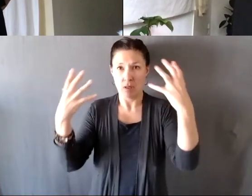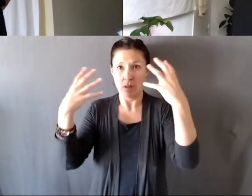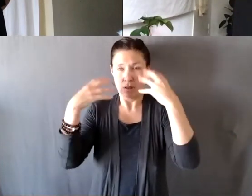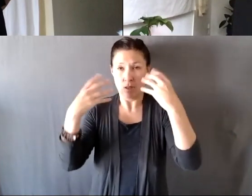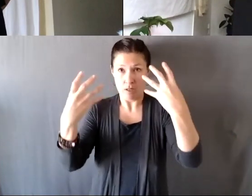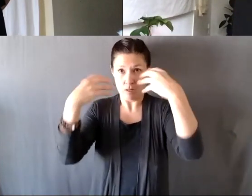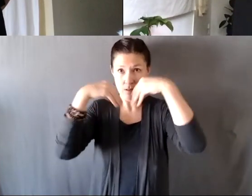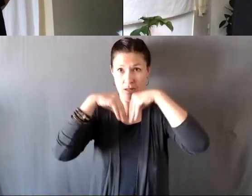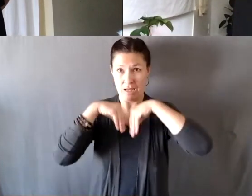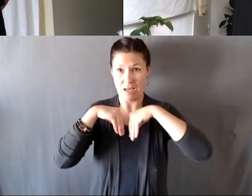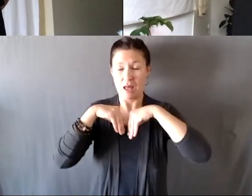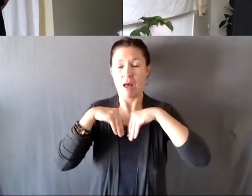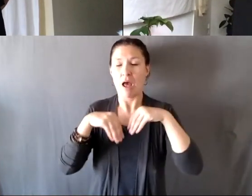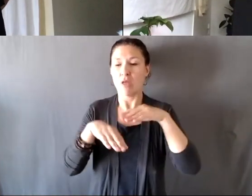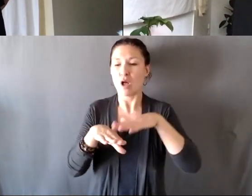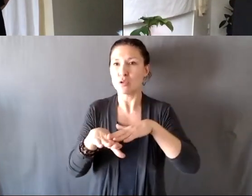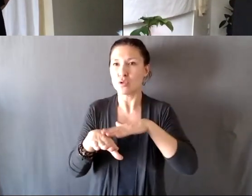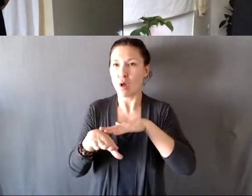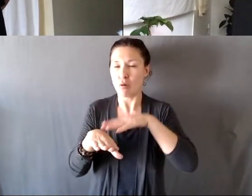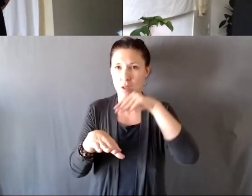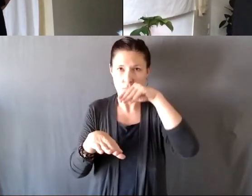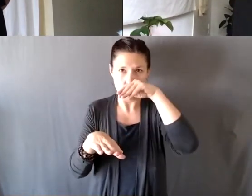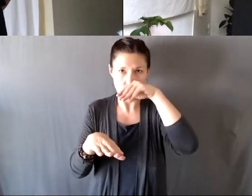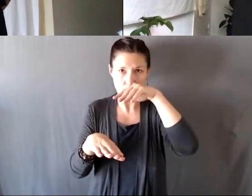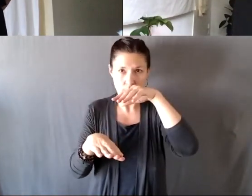and allow the chi